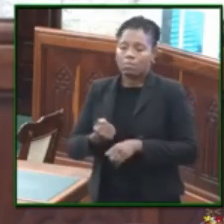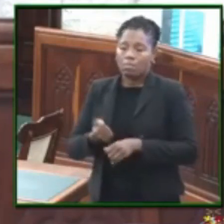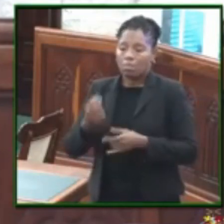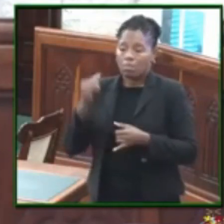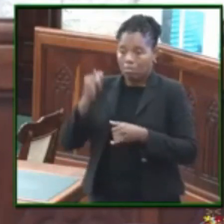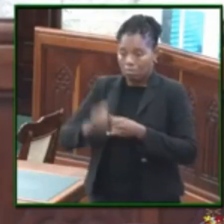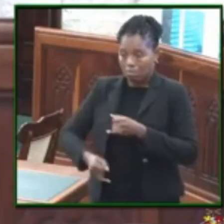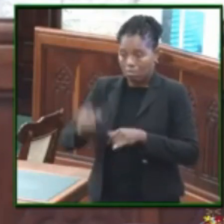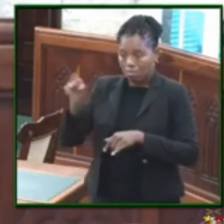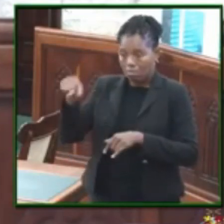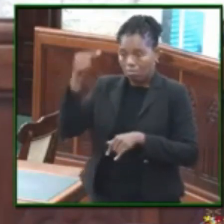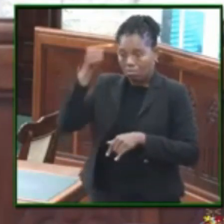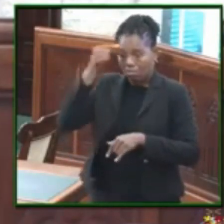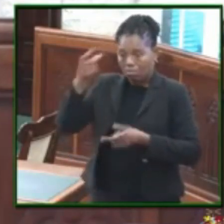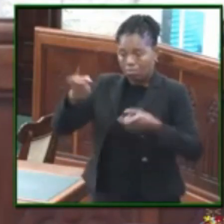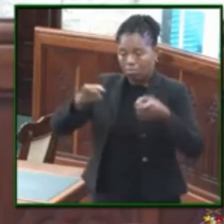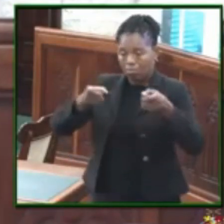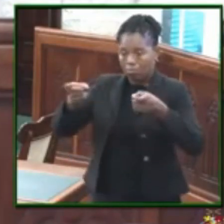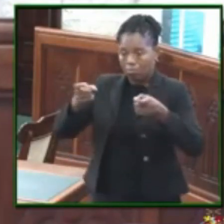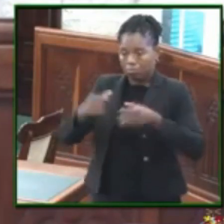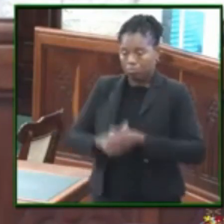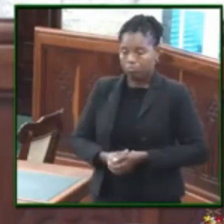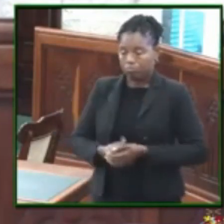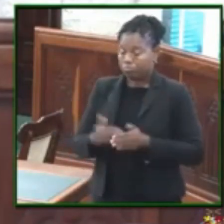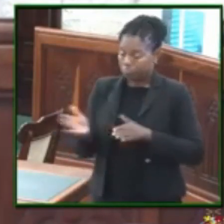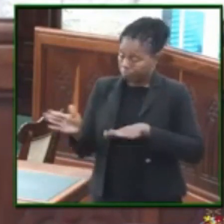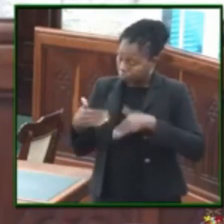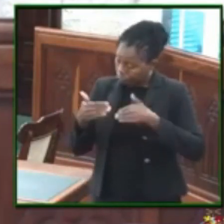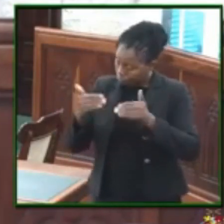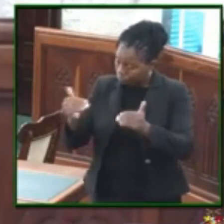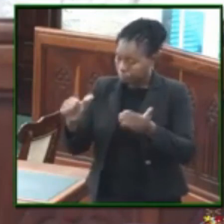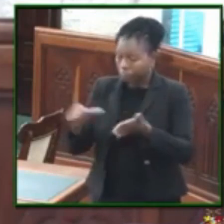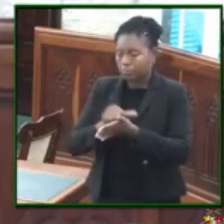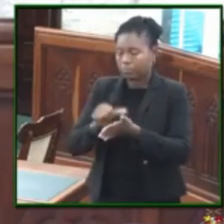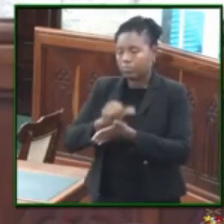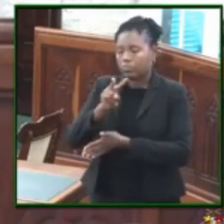government. Let us move to page 23.